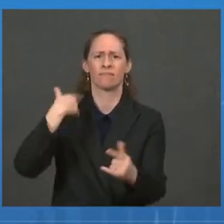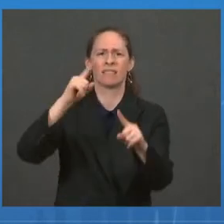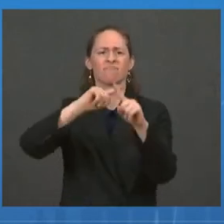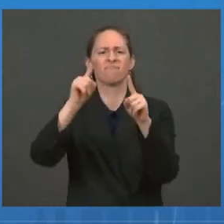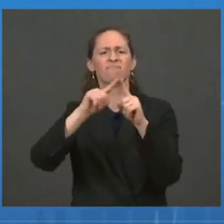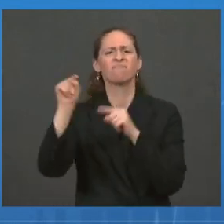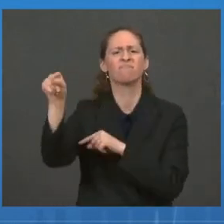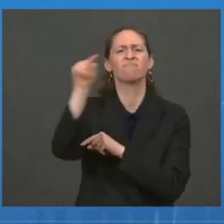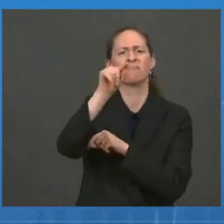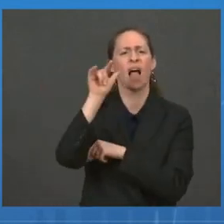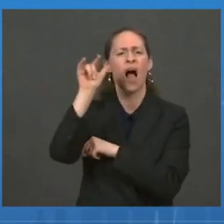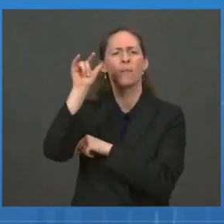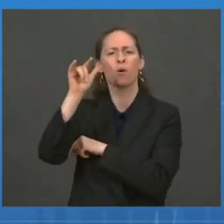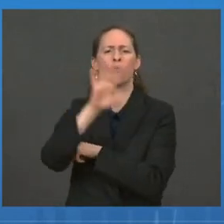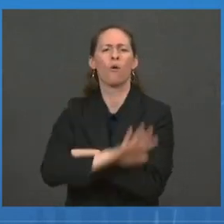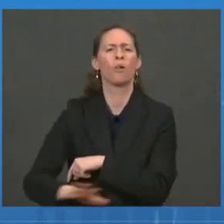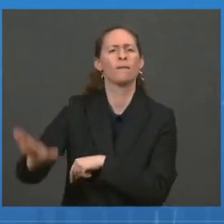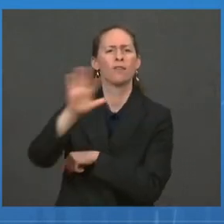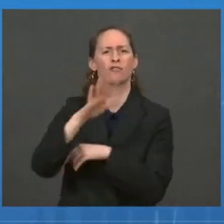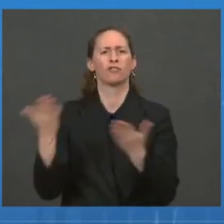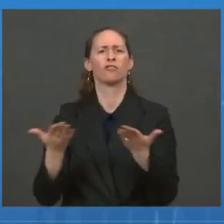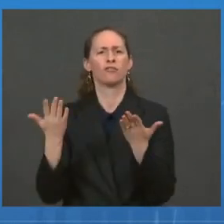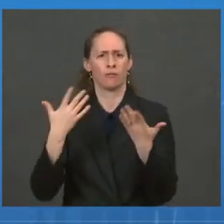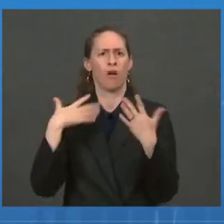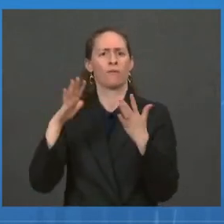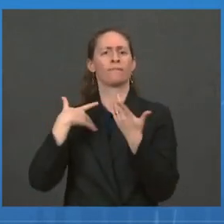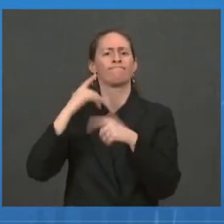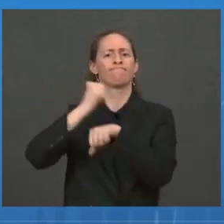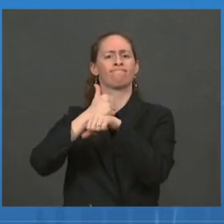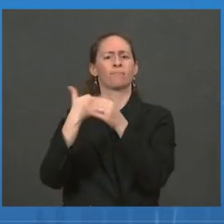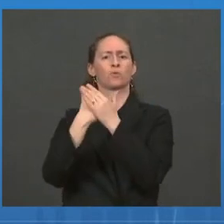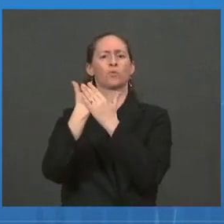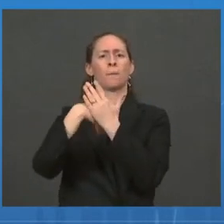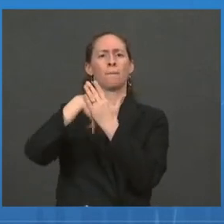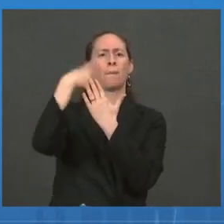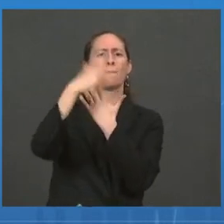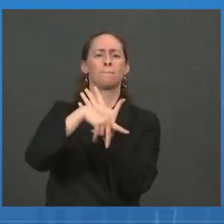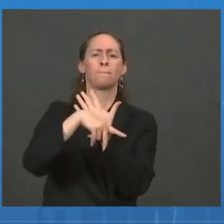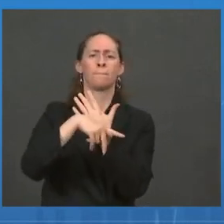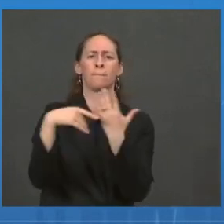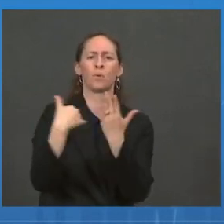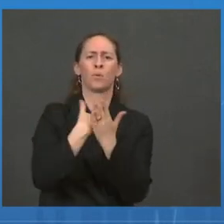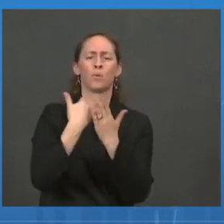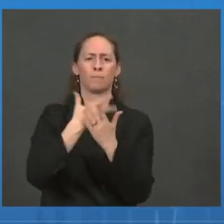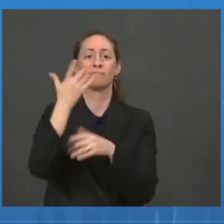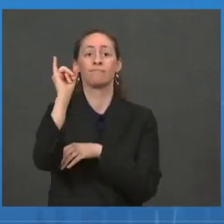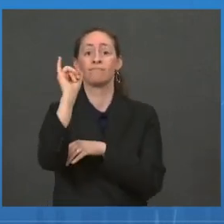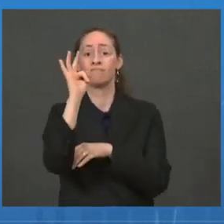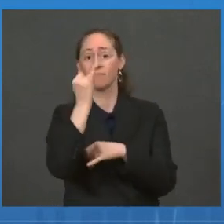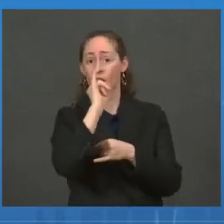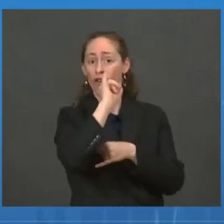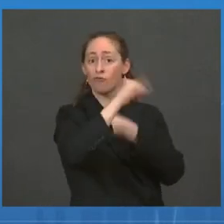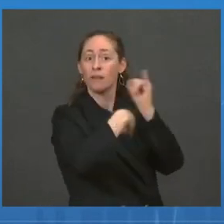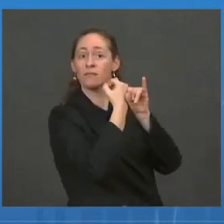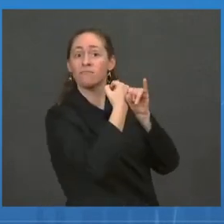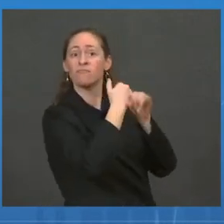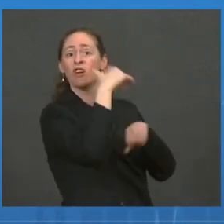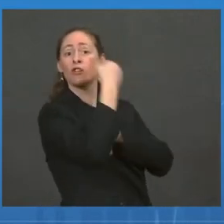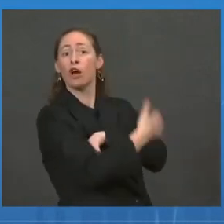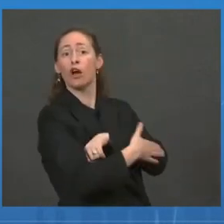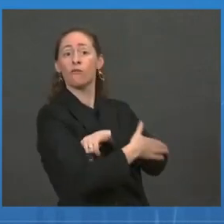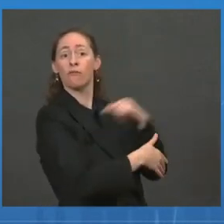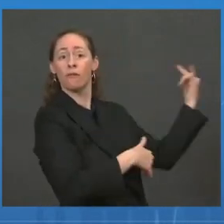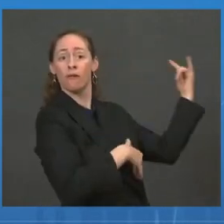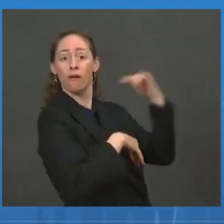for increased coveted testing for specific international arrivals increasing our capacity to identify those with coba 19